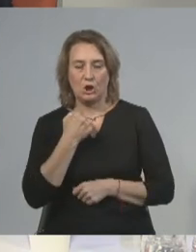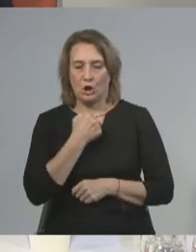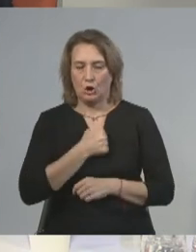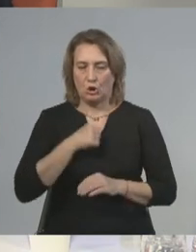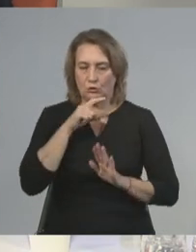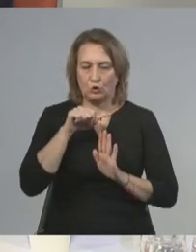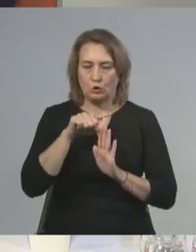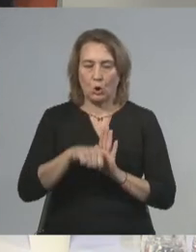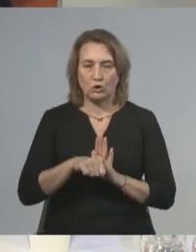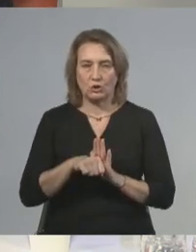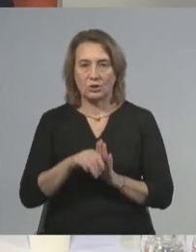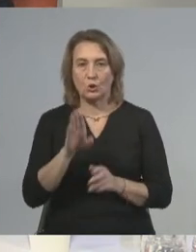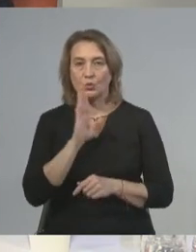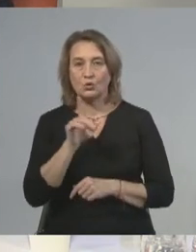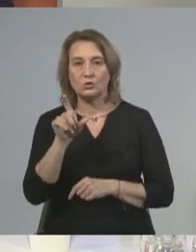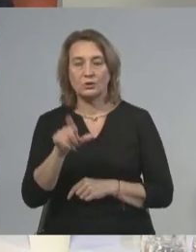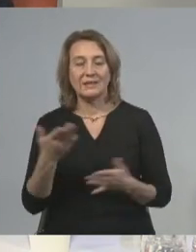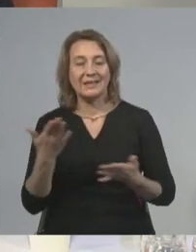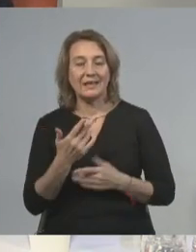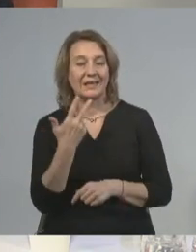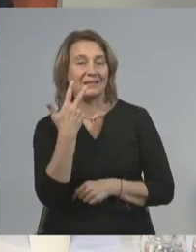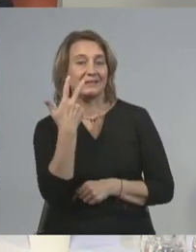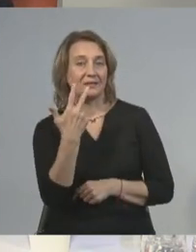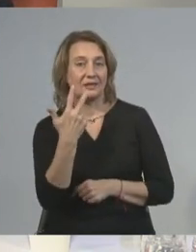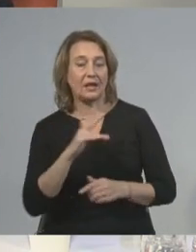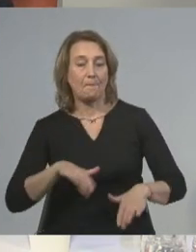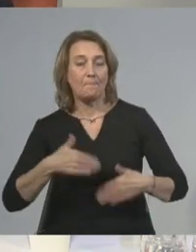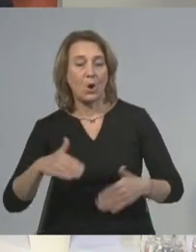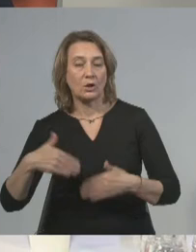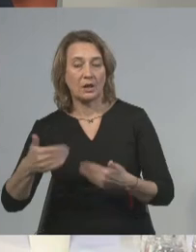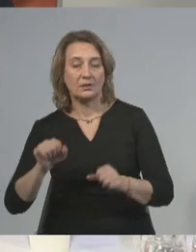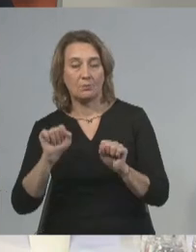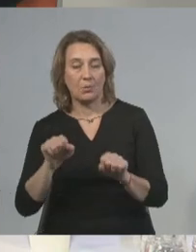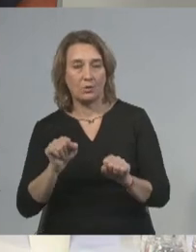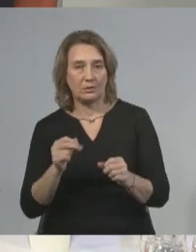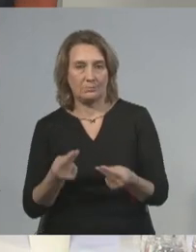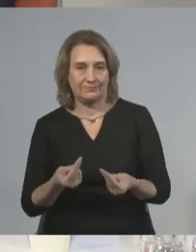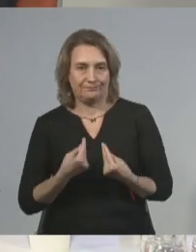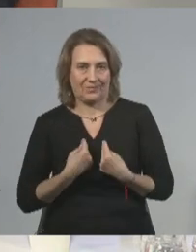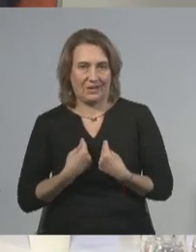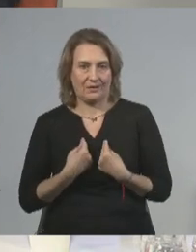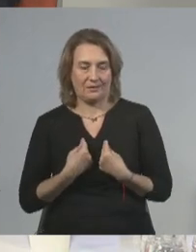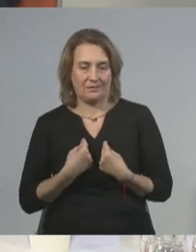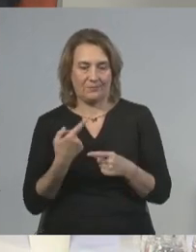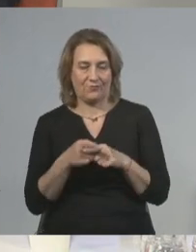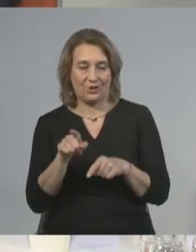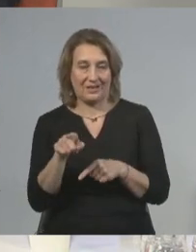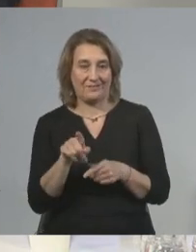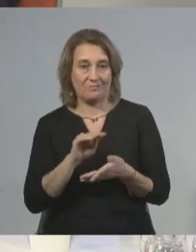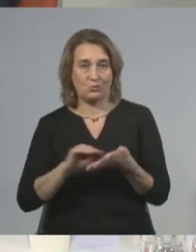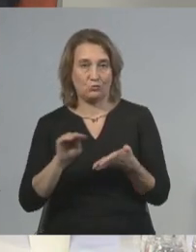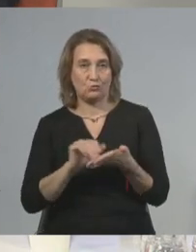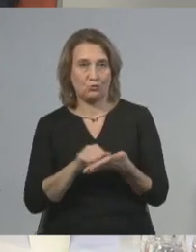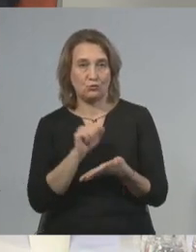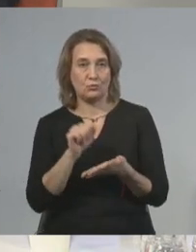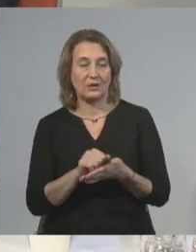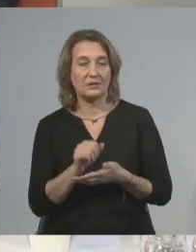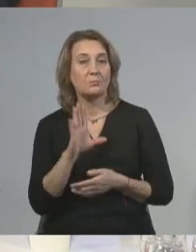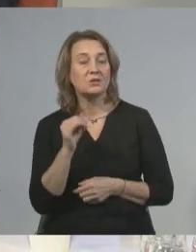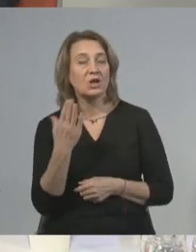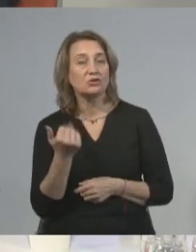women what are the three tips you could give these journalists